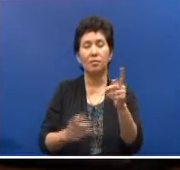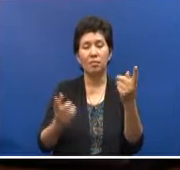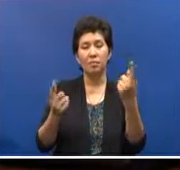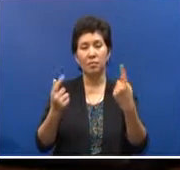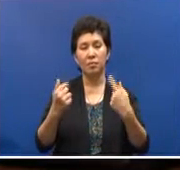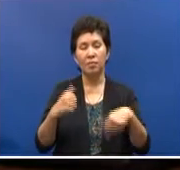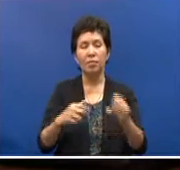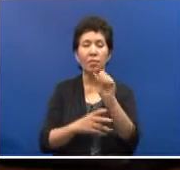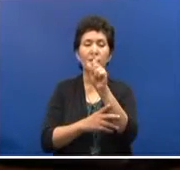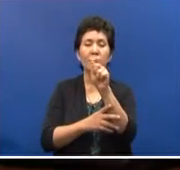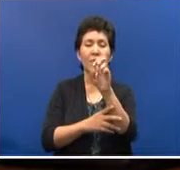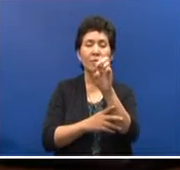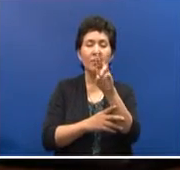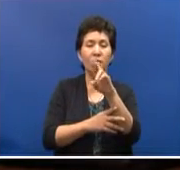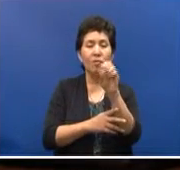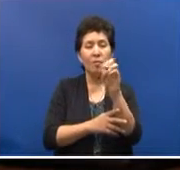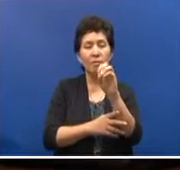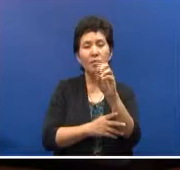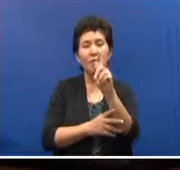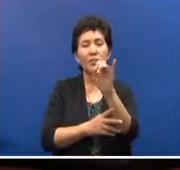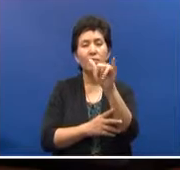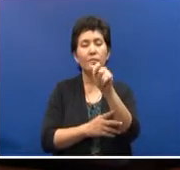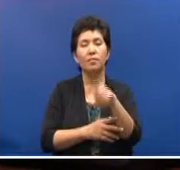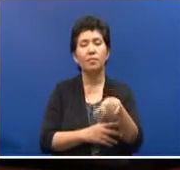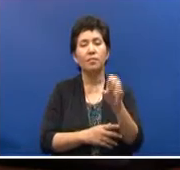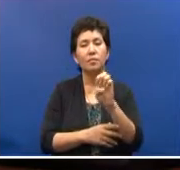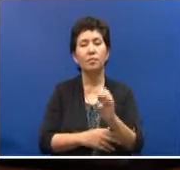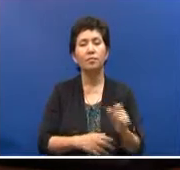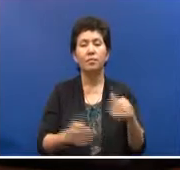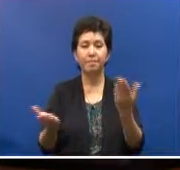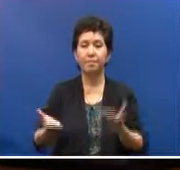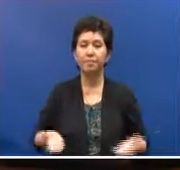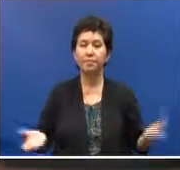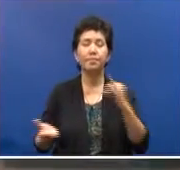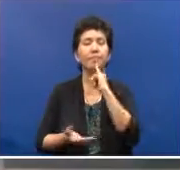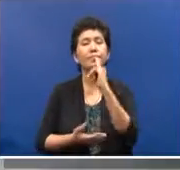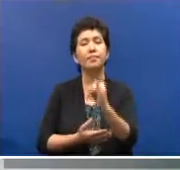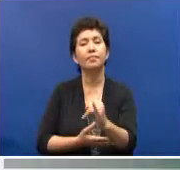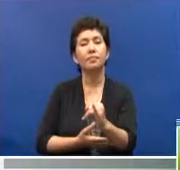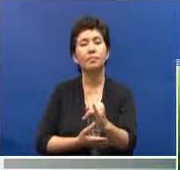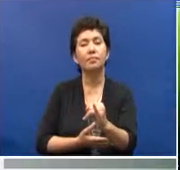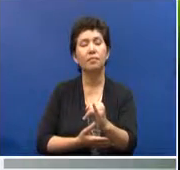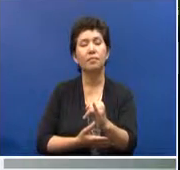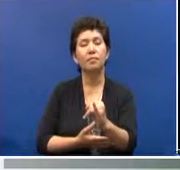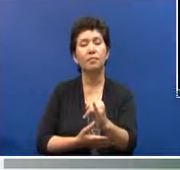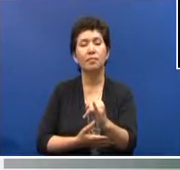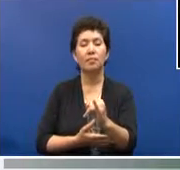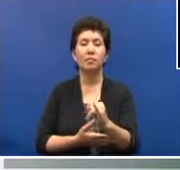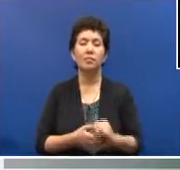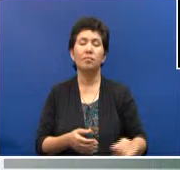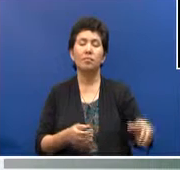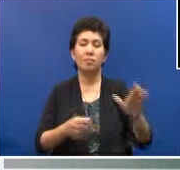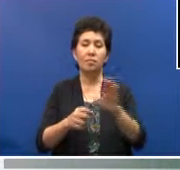to stereotype. Okay, what is mentioned by stereotype here is the presumed